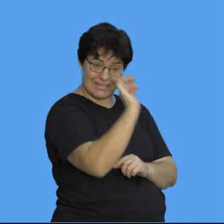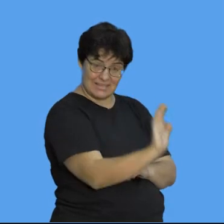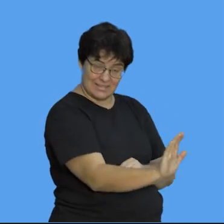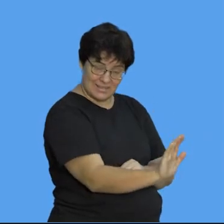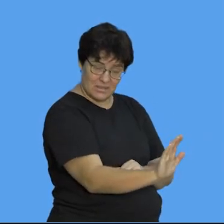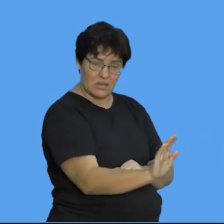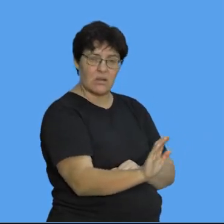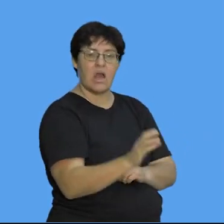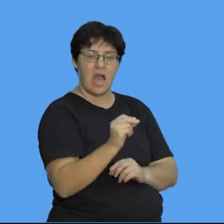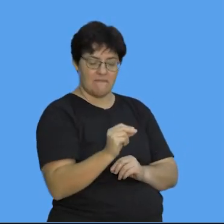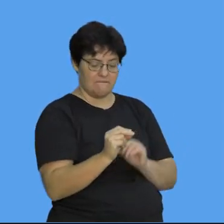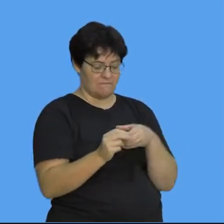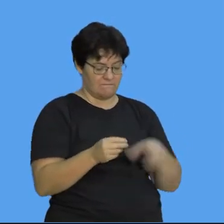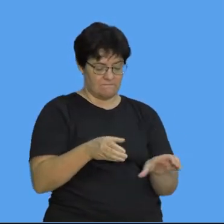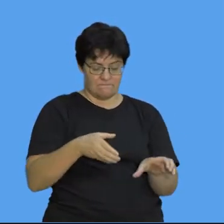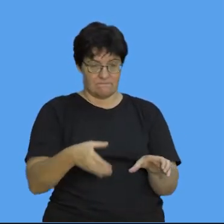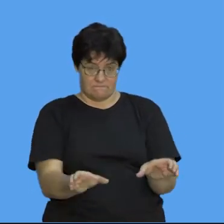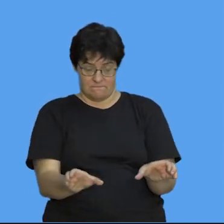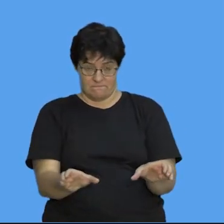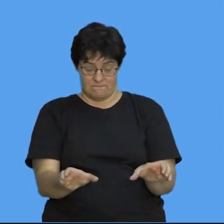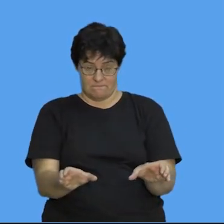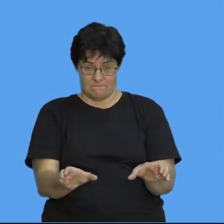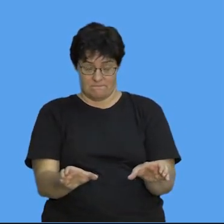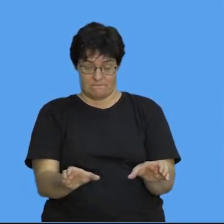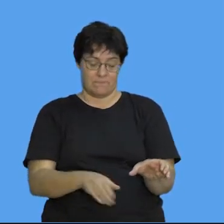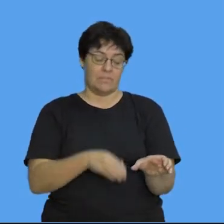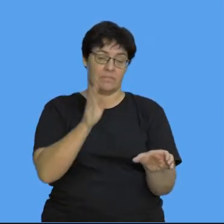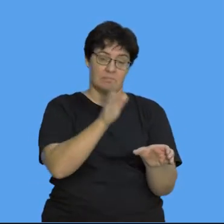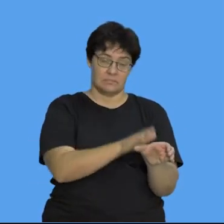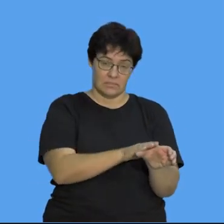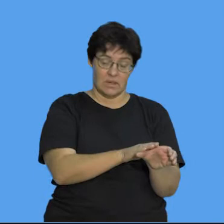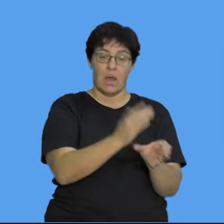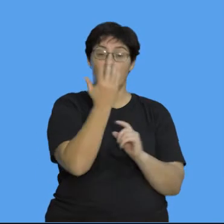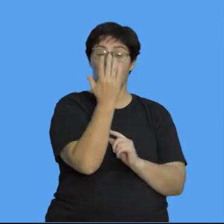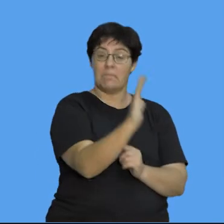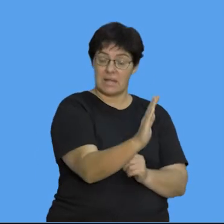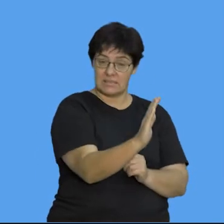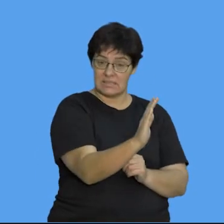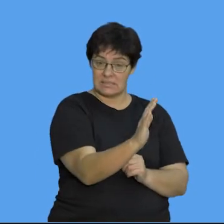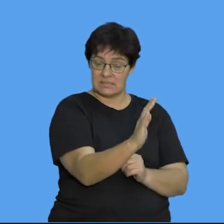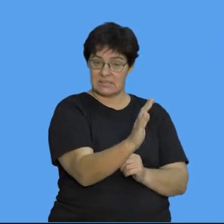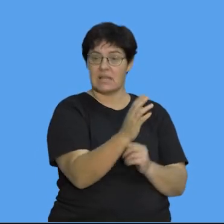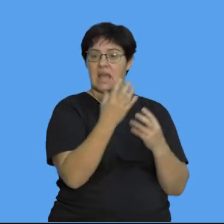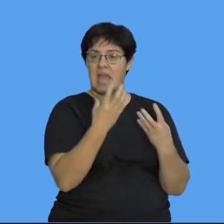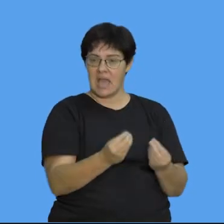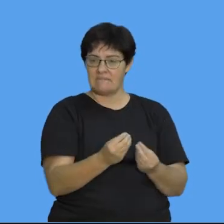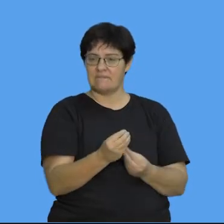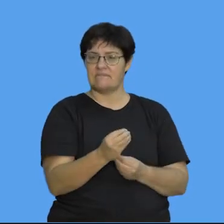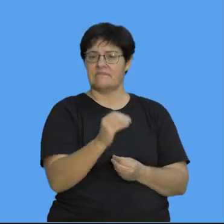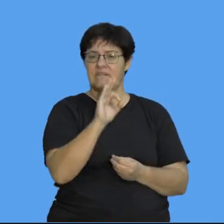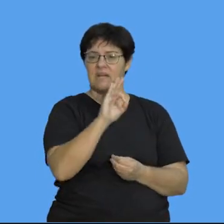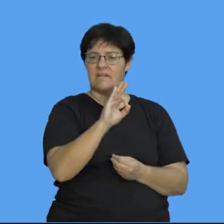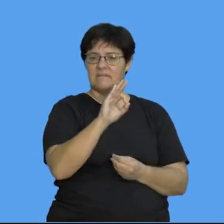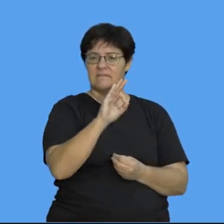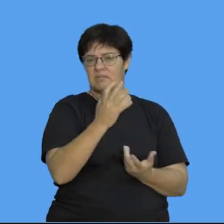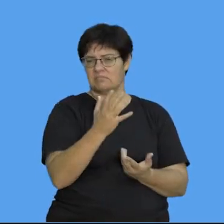we divide it into 2 categories. Now, there is the follows. Plants that have vascular tissue.